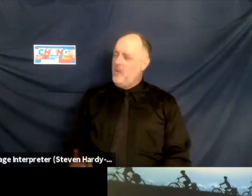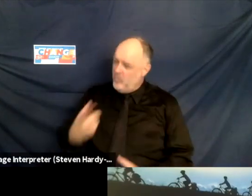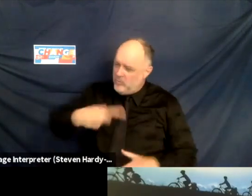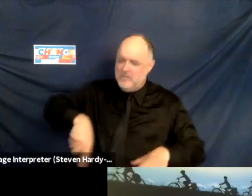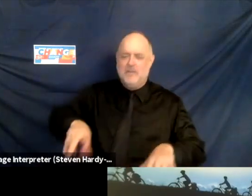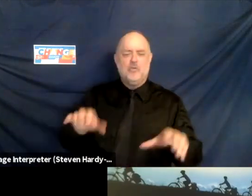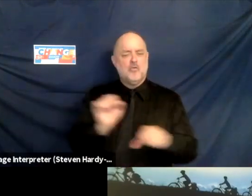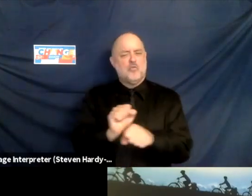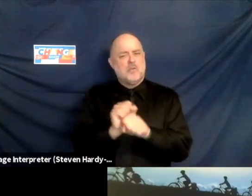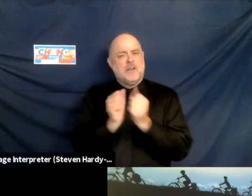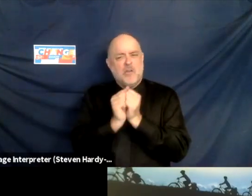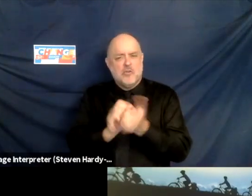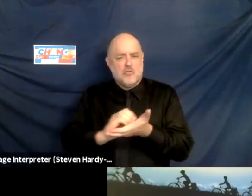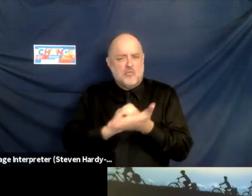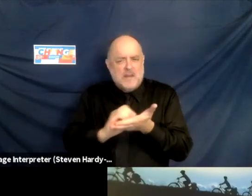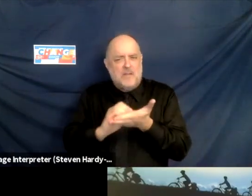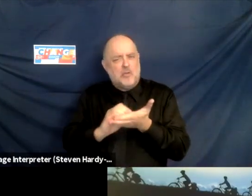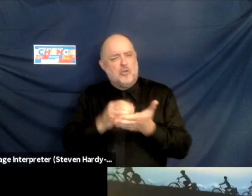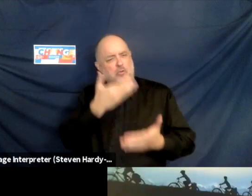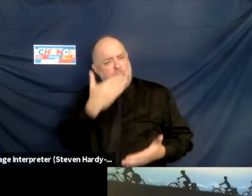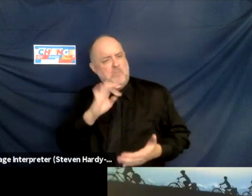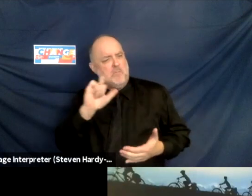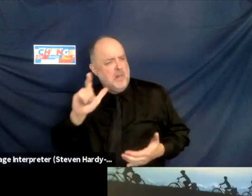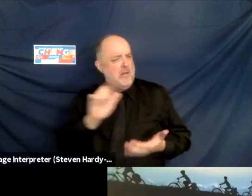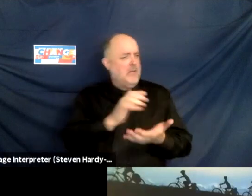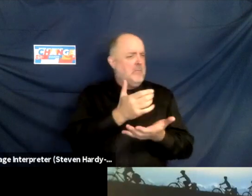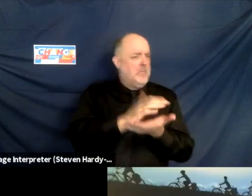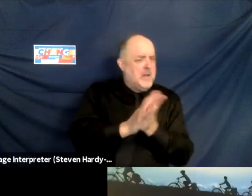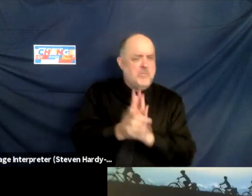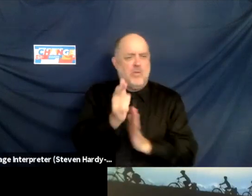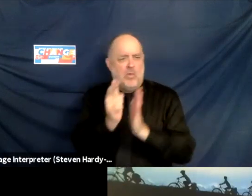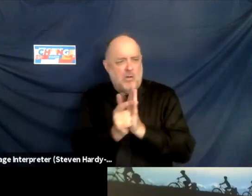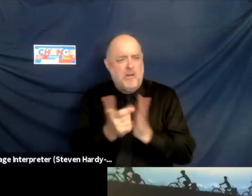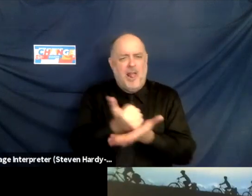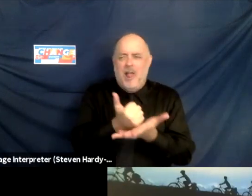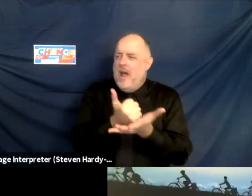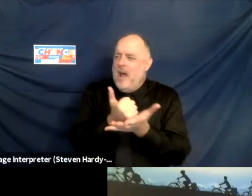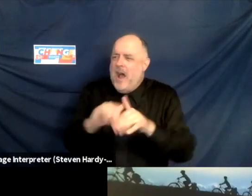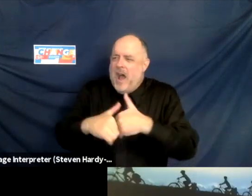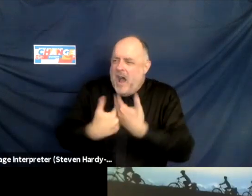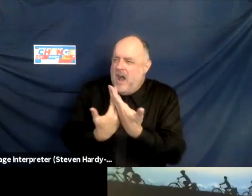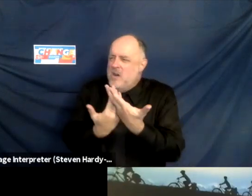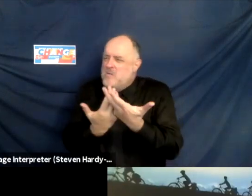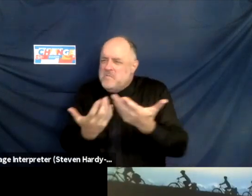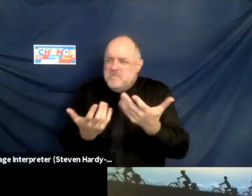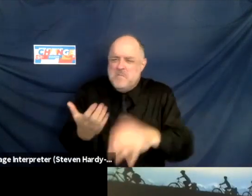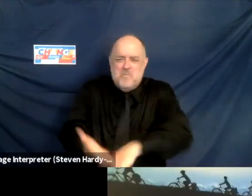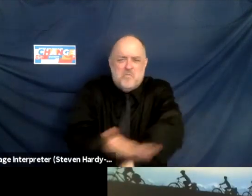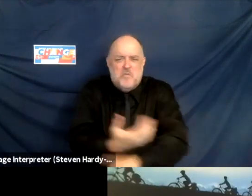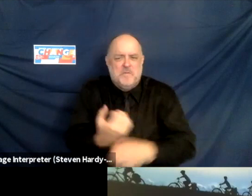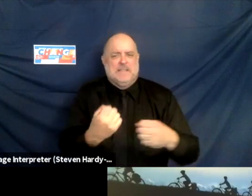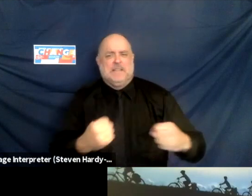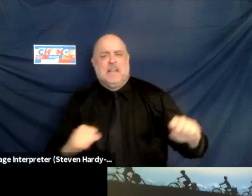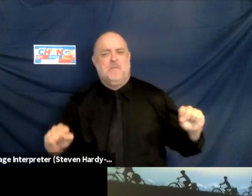on the success of Whitaker's last bill and push hard toward making cycling a safer, more efficient option for folks